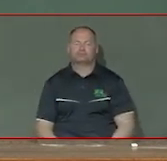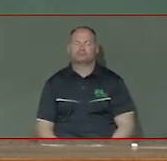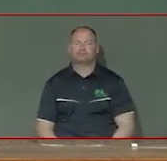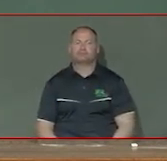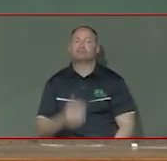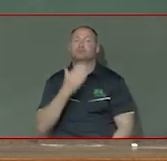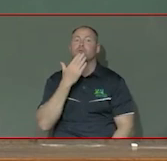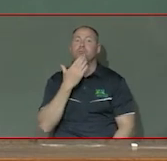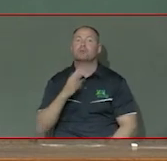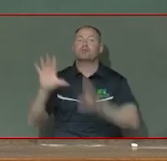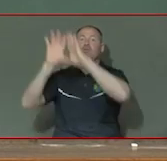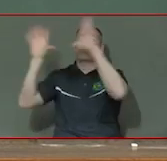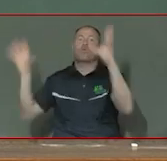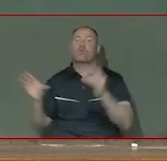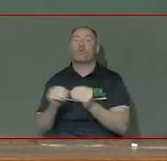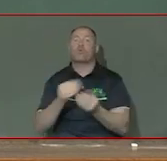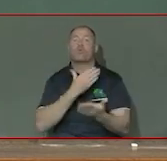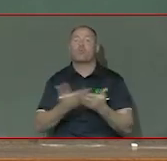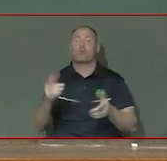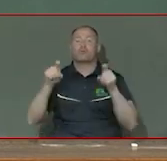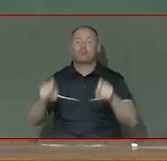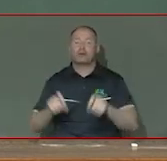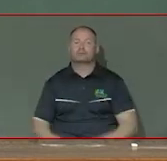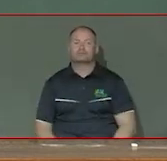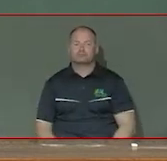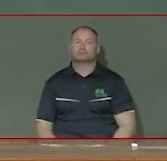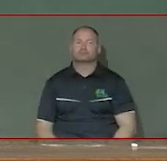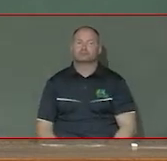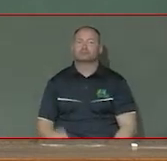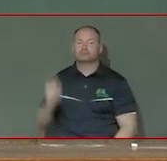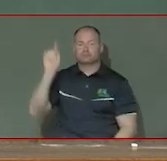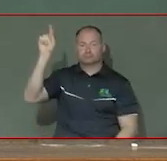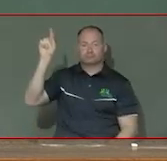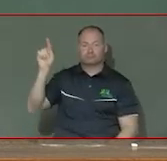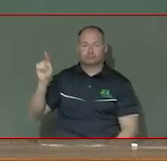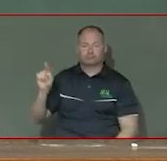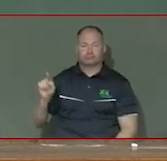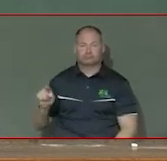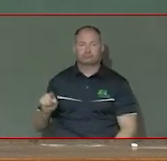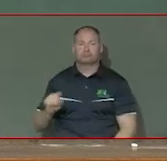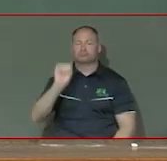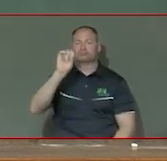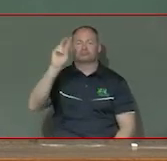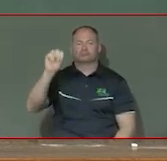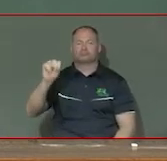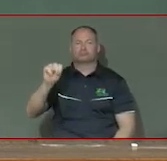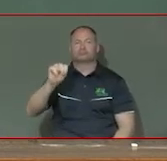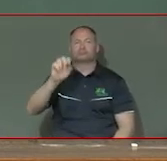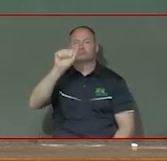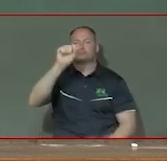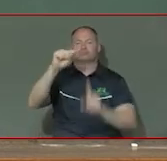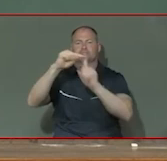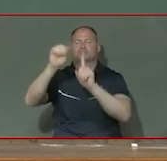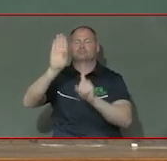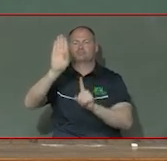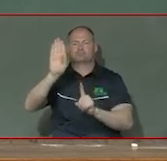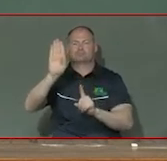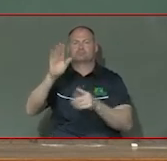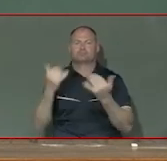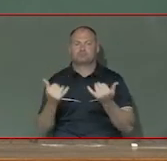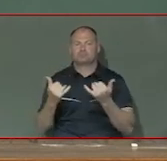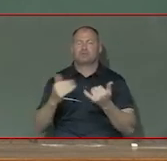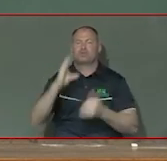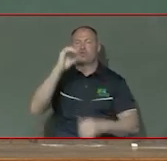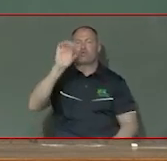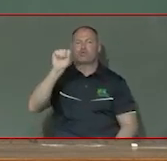able to prove all of them. You must be able to prove that the sine of A plus B and the